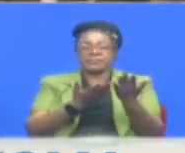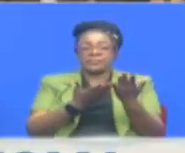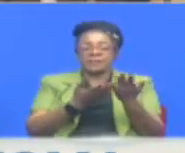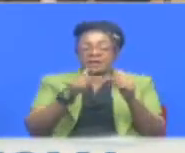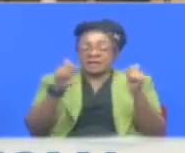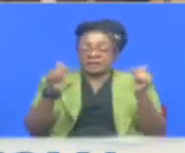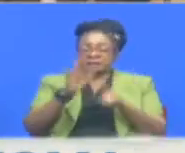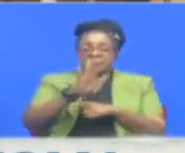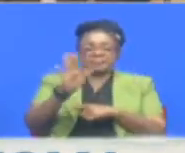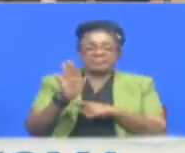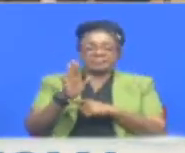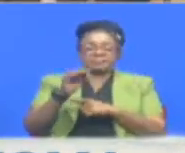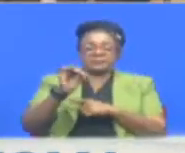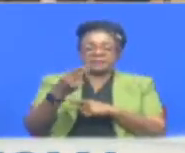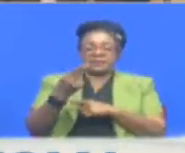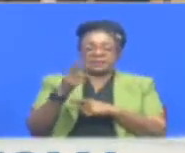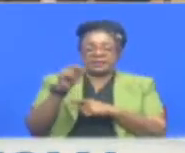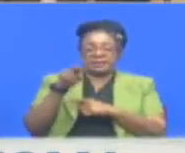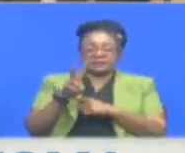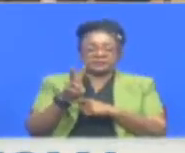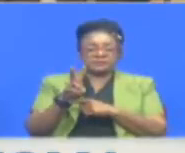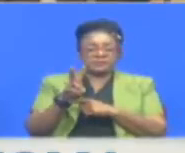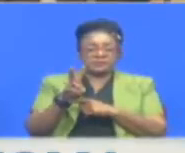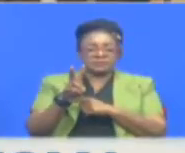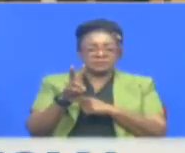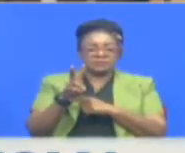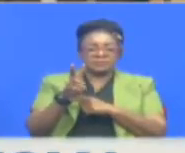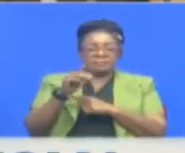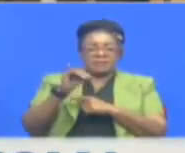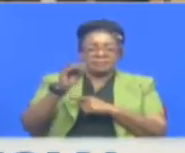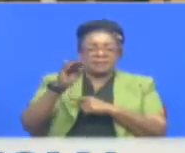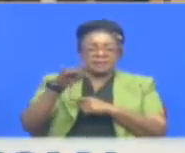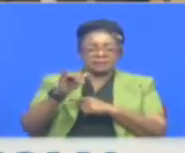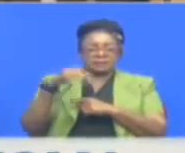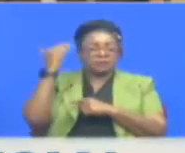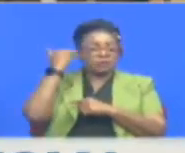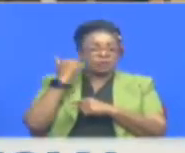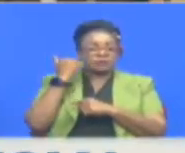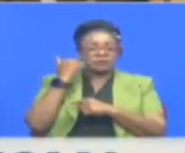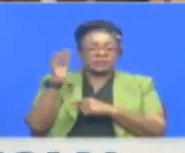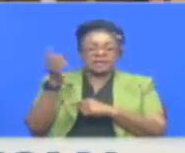yao. Seth Olale, NTV, katika mahakama ya Milimani, County ya Nairobi.